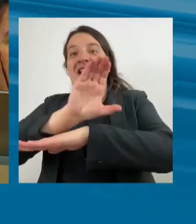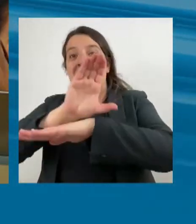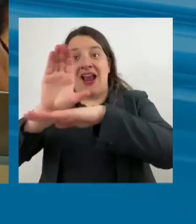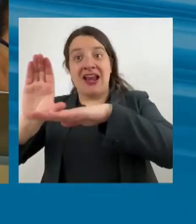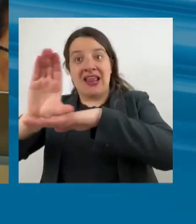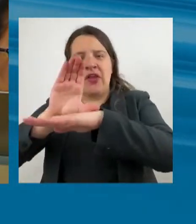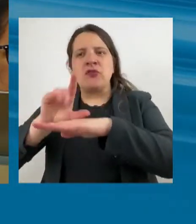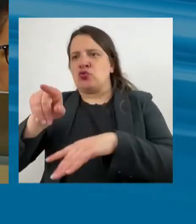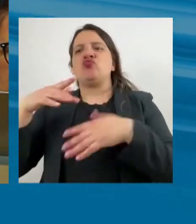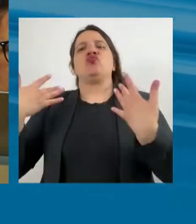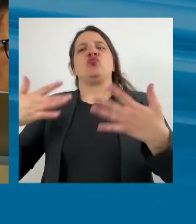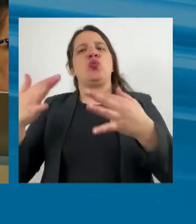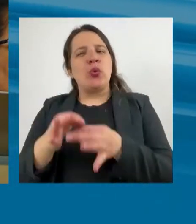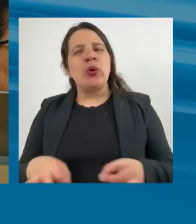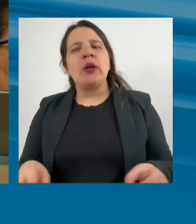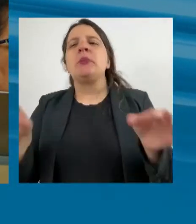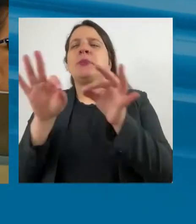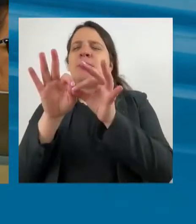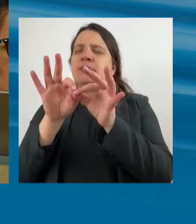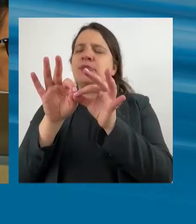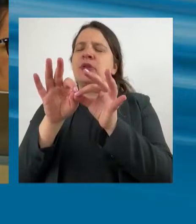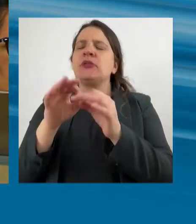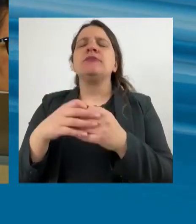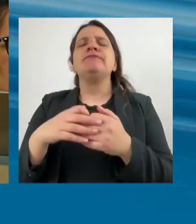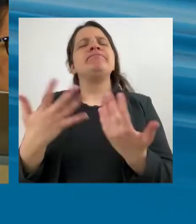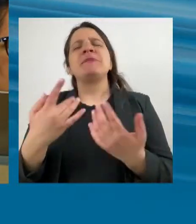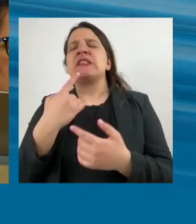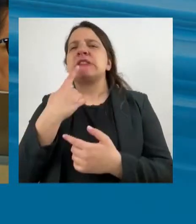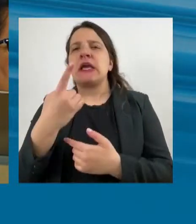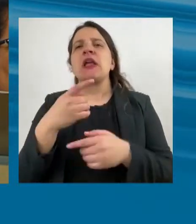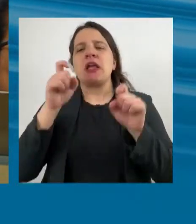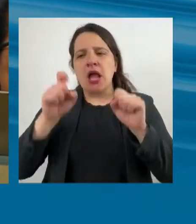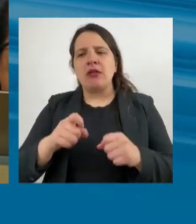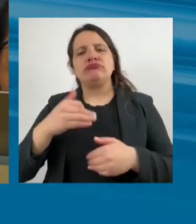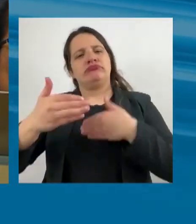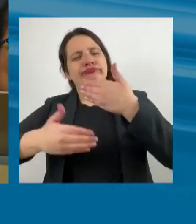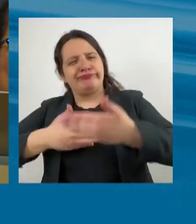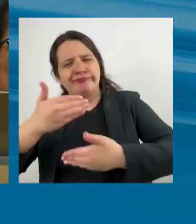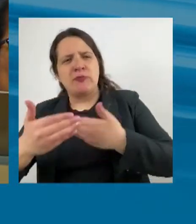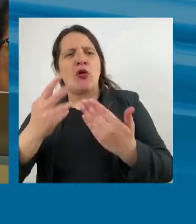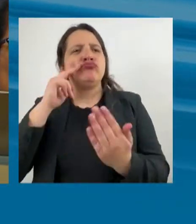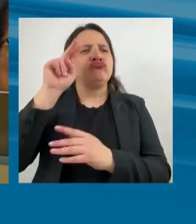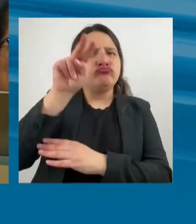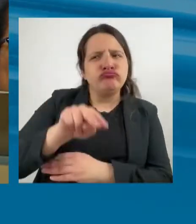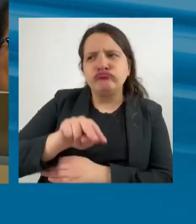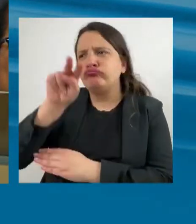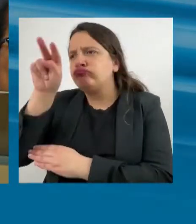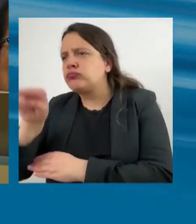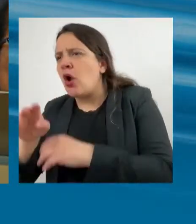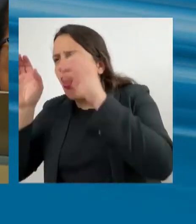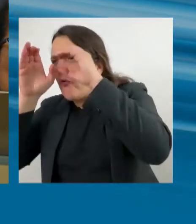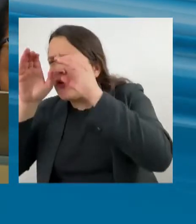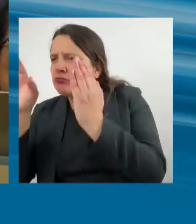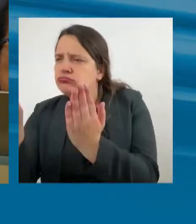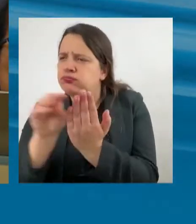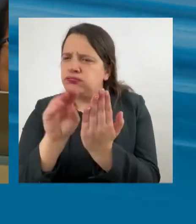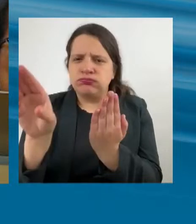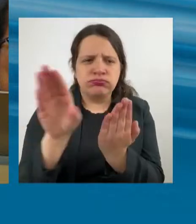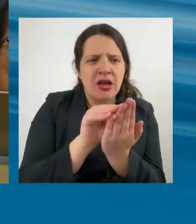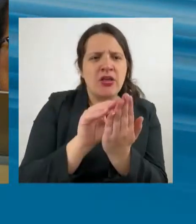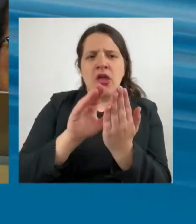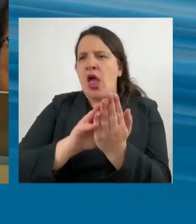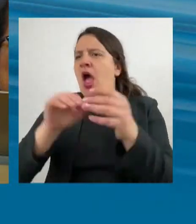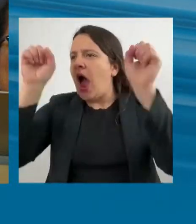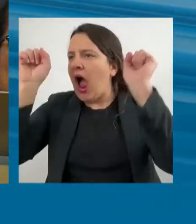America and the Caribbean, that has been key to move forward in the diagnosis,